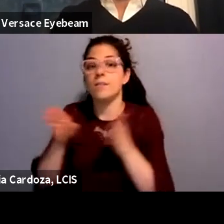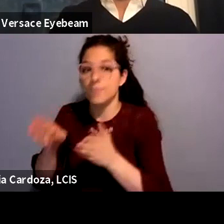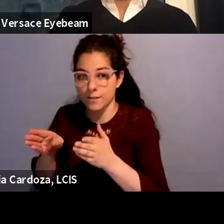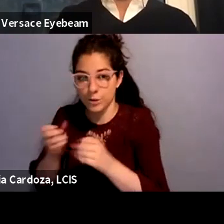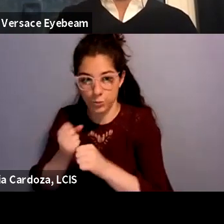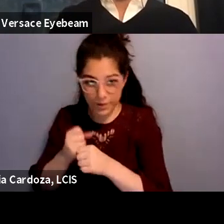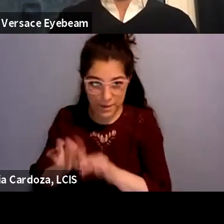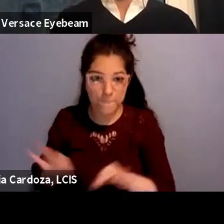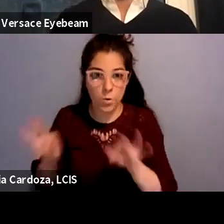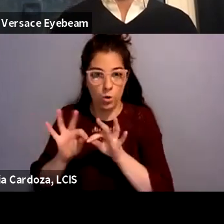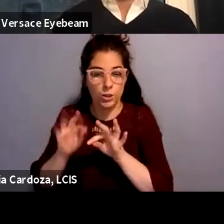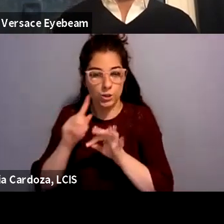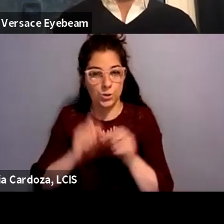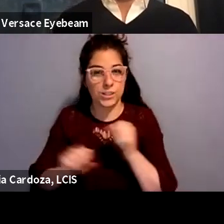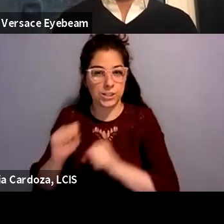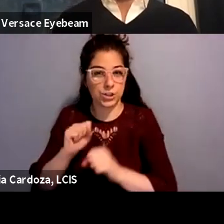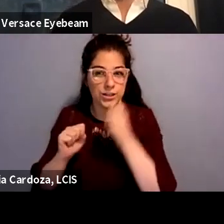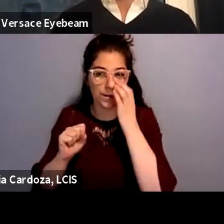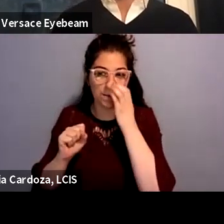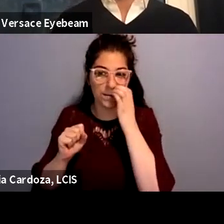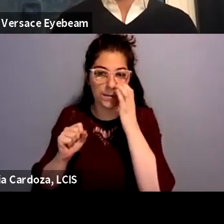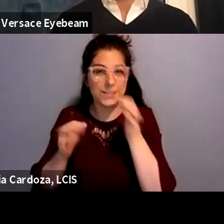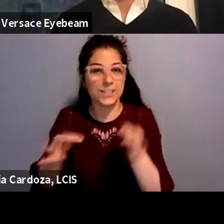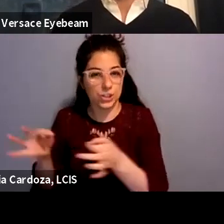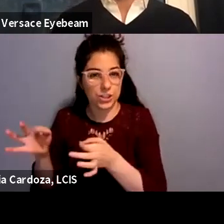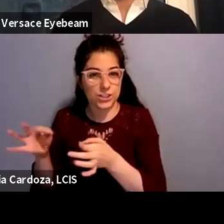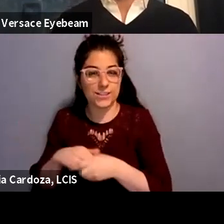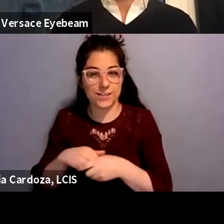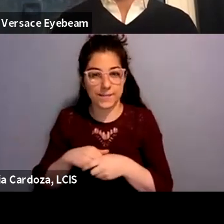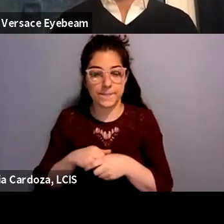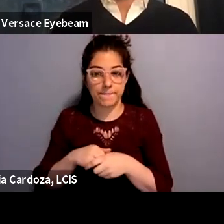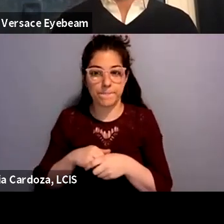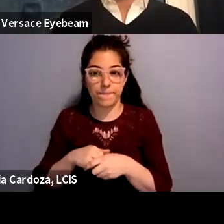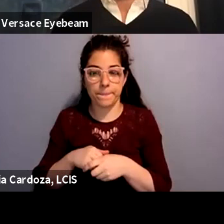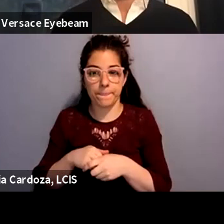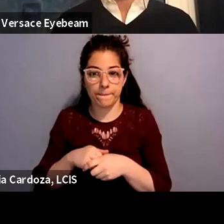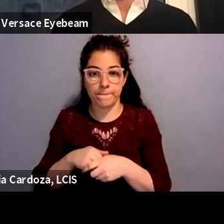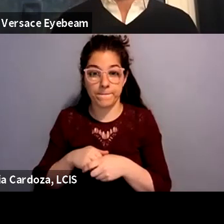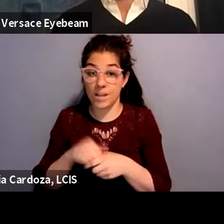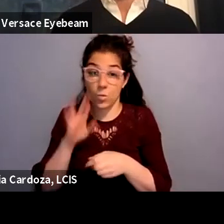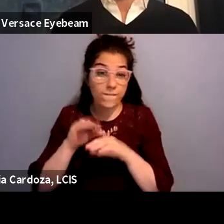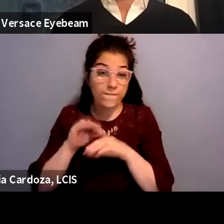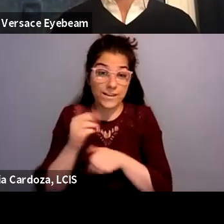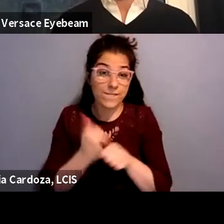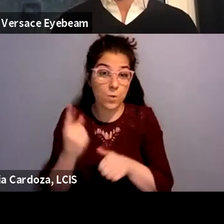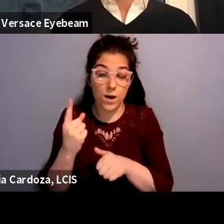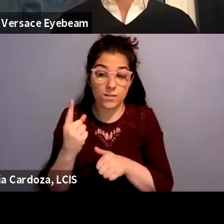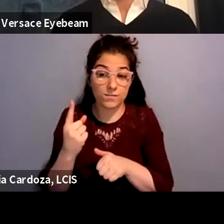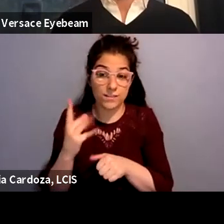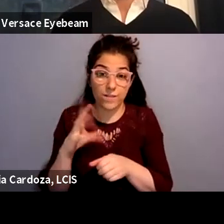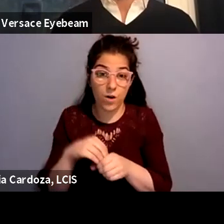important strategic decisions that, you know, will affect everyone involved.